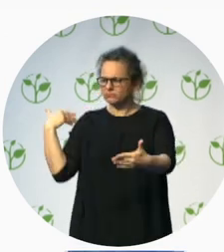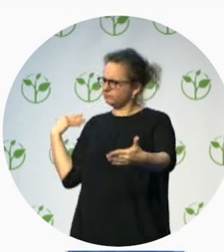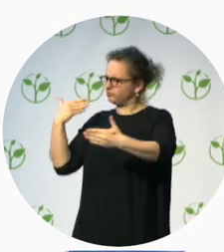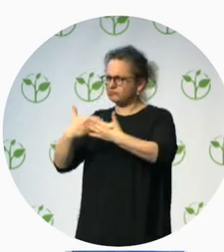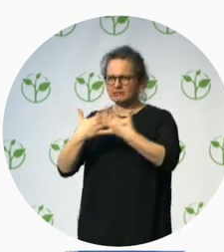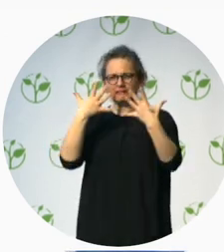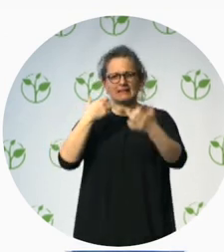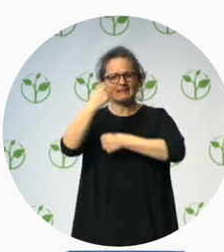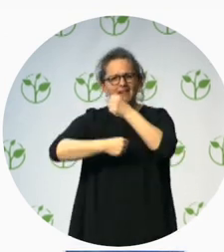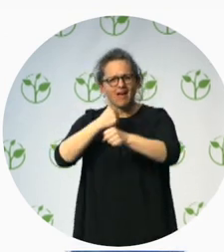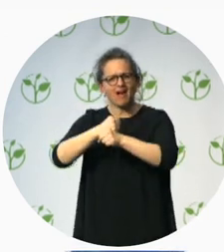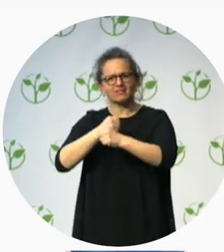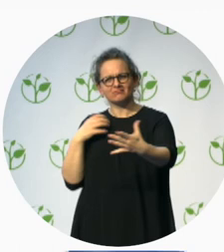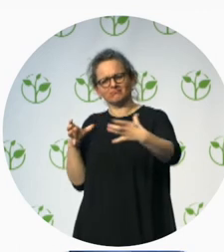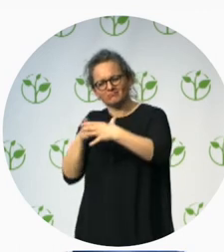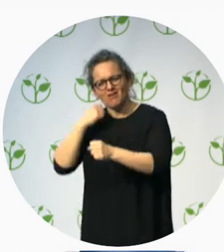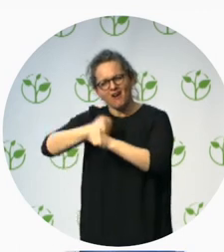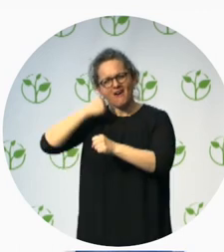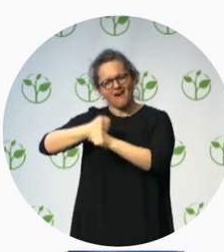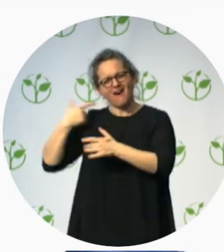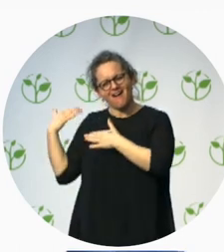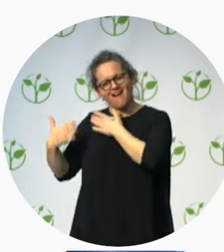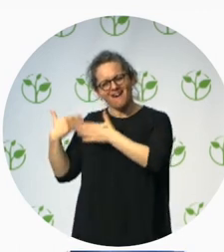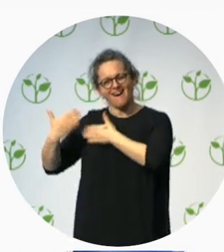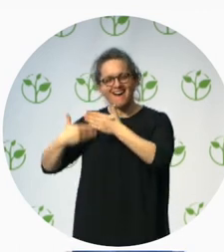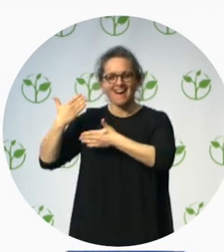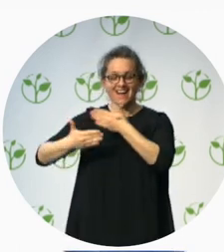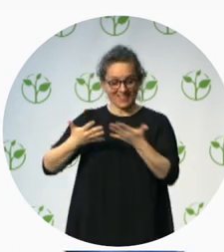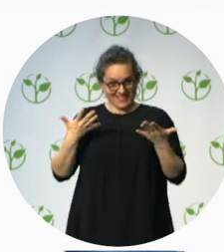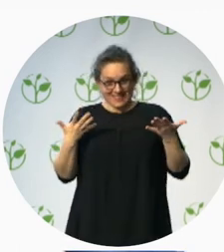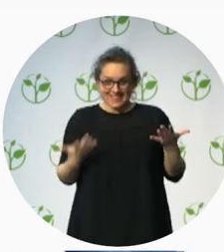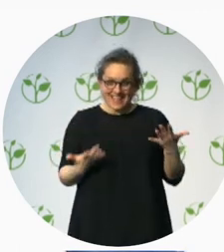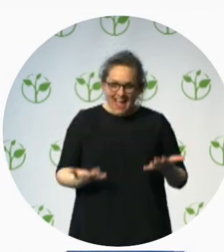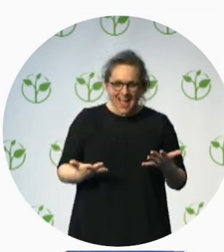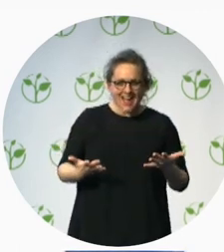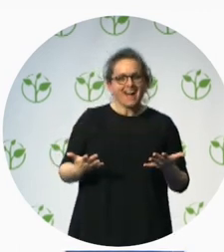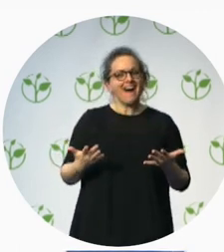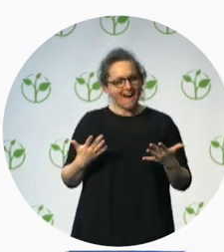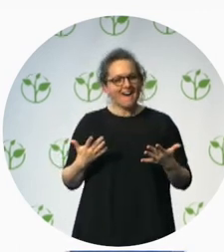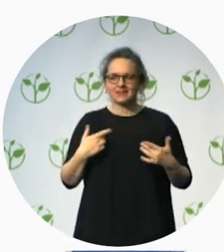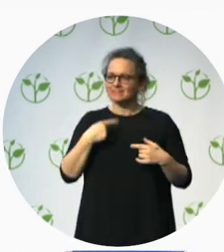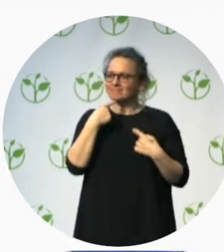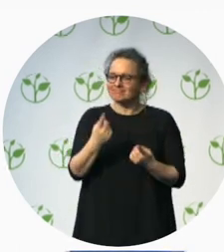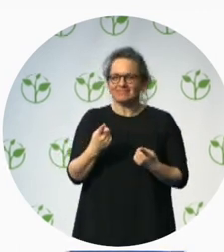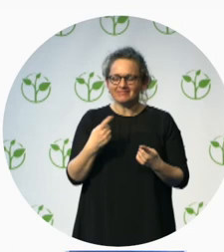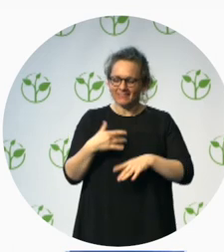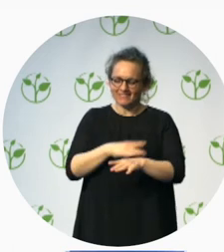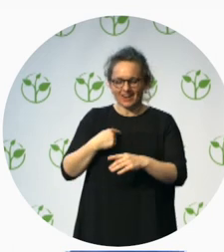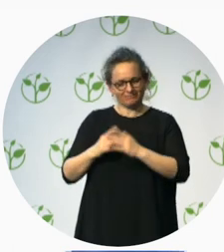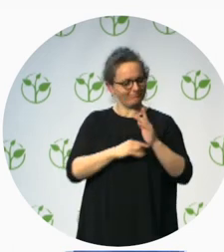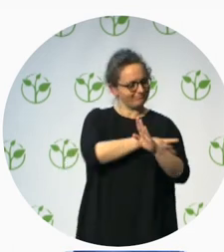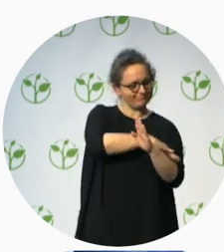But now we will start the highlight, the real highlight of the year's Zero Project